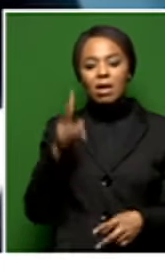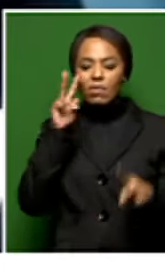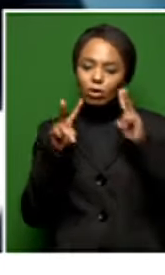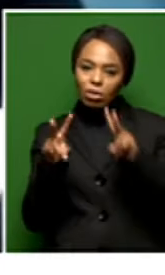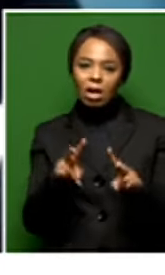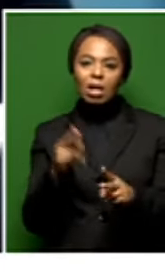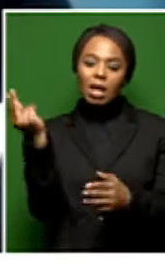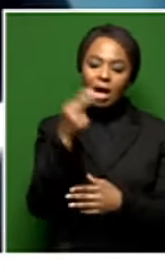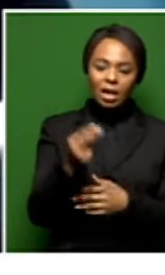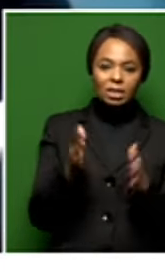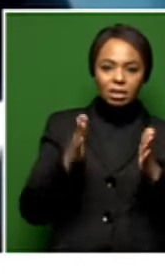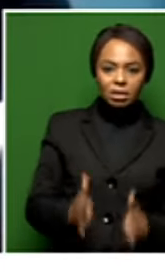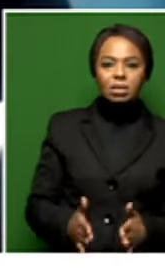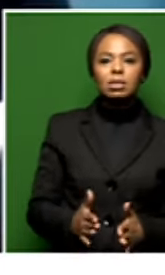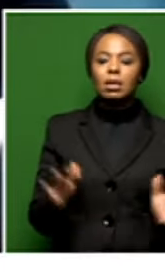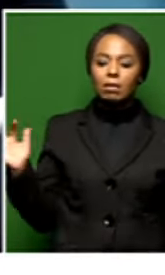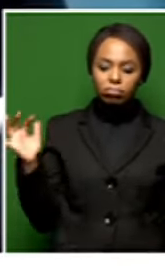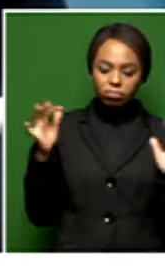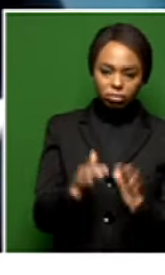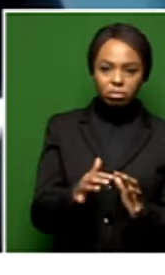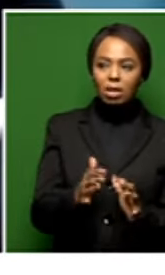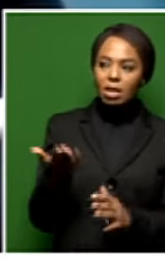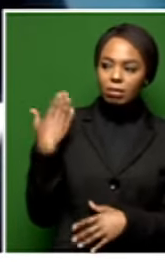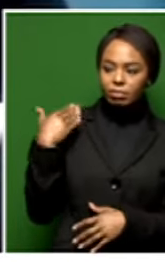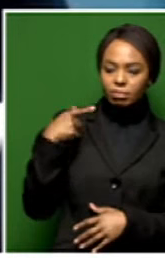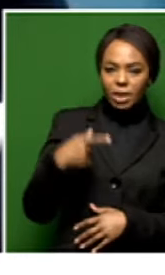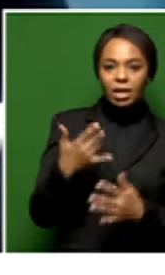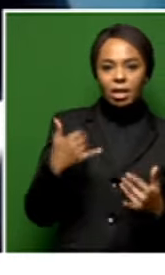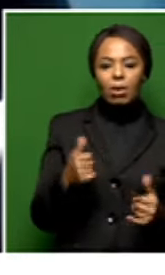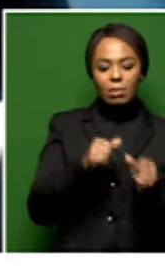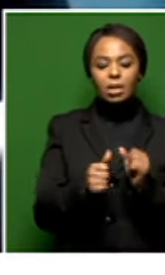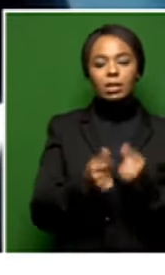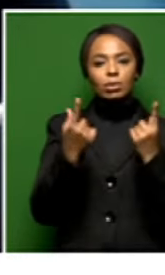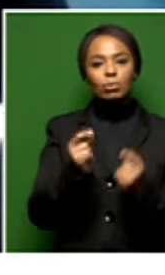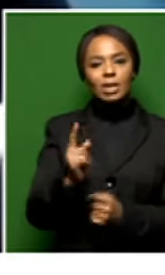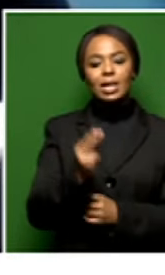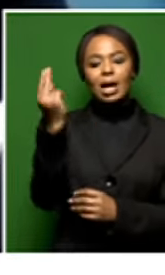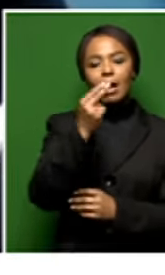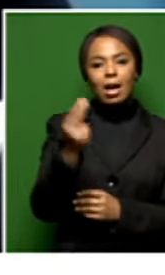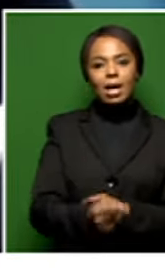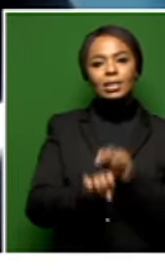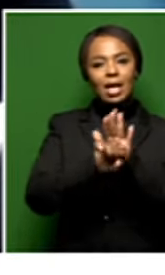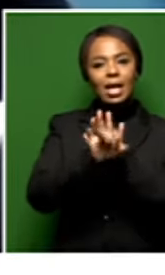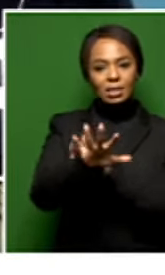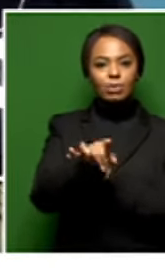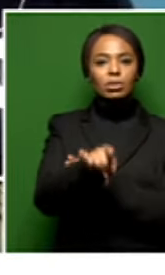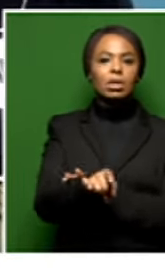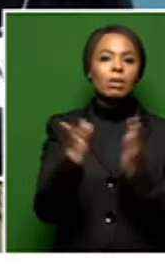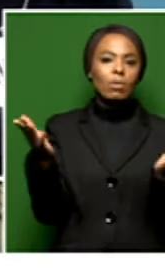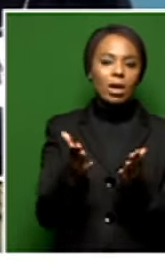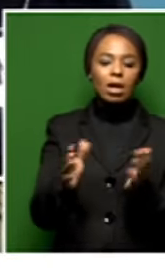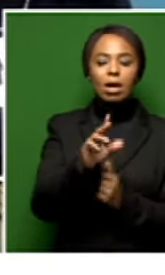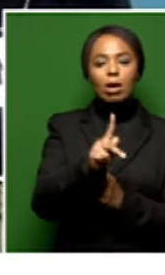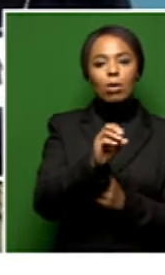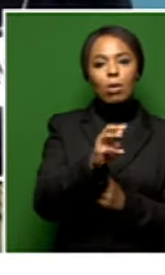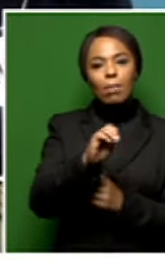got to invite us to come and curate a visual arts exhibition at Hallmark Hotel. Okay, speak to us, Musa,